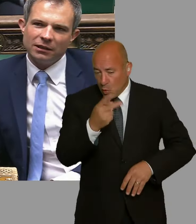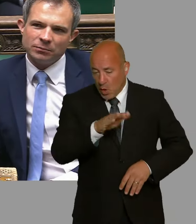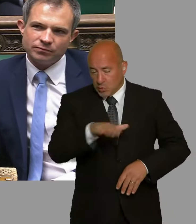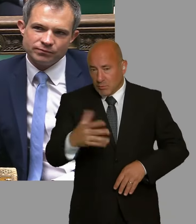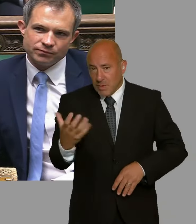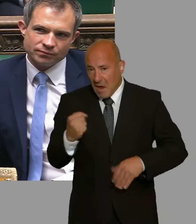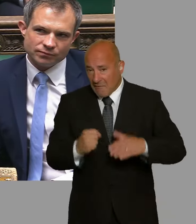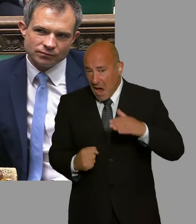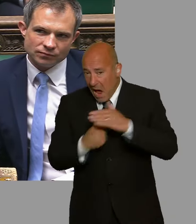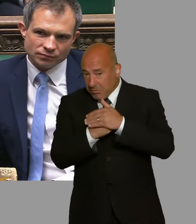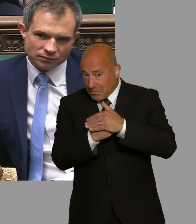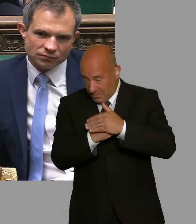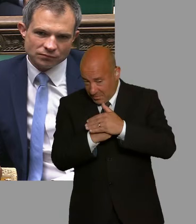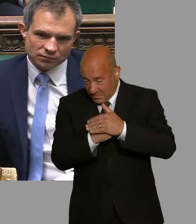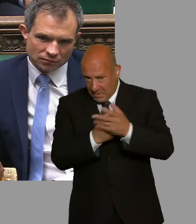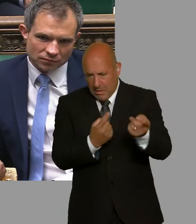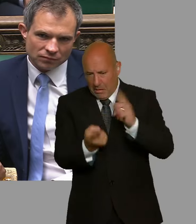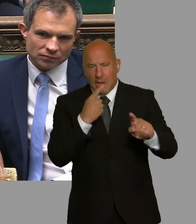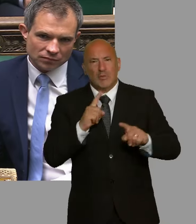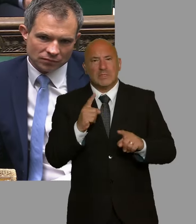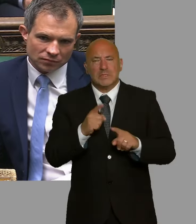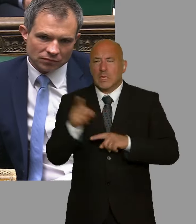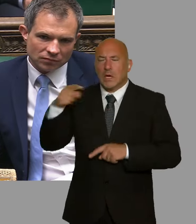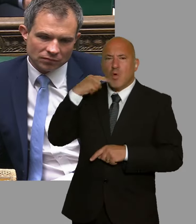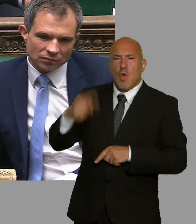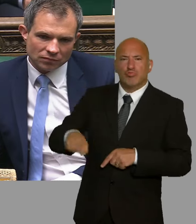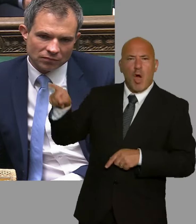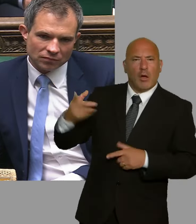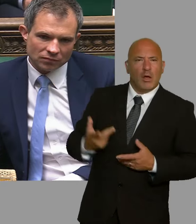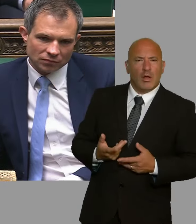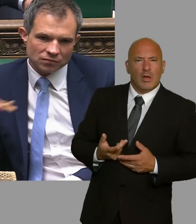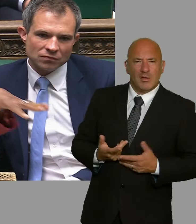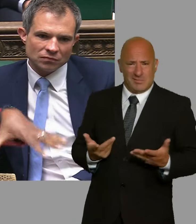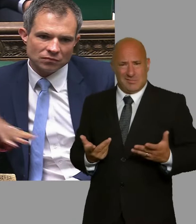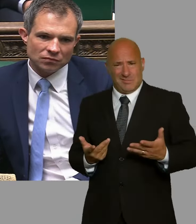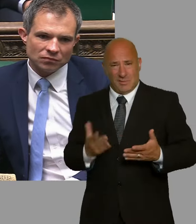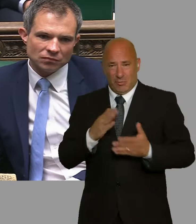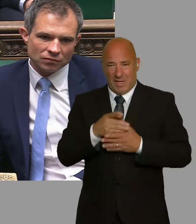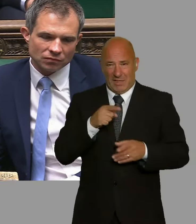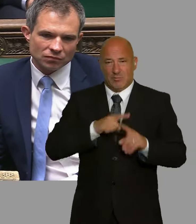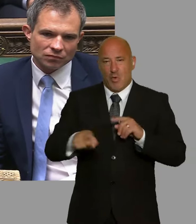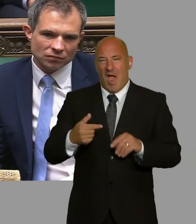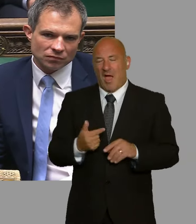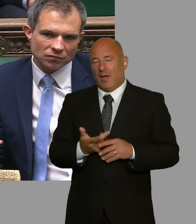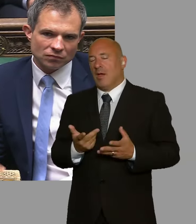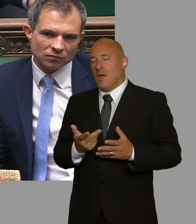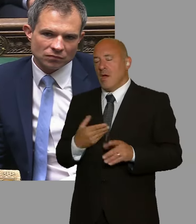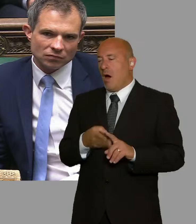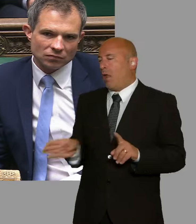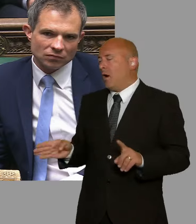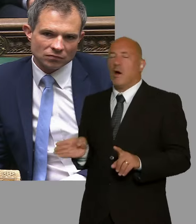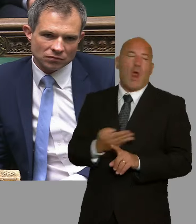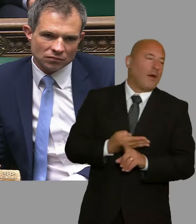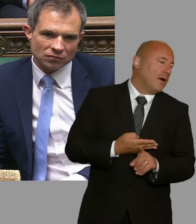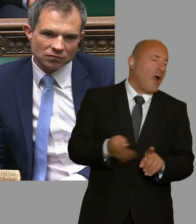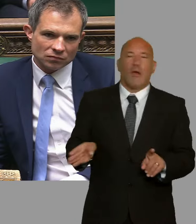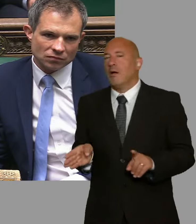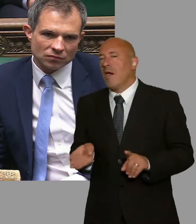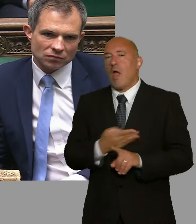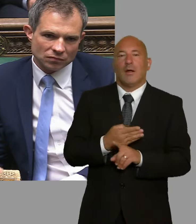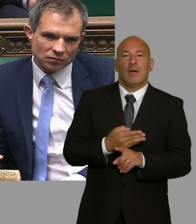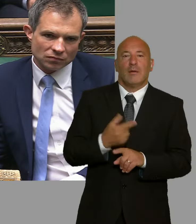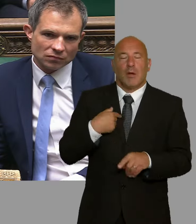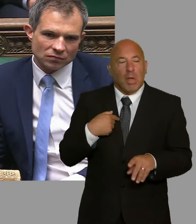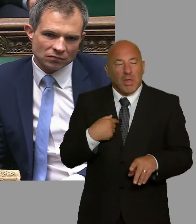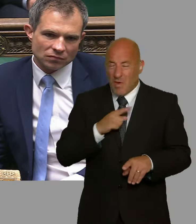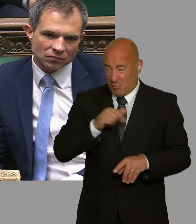The OECD has downgraded growth for the next 2 years. He can't rule out tax rises. The police chiefs are saying they don't have the money they need to keep